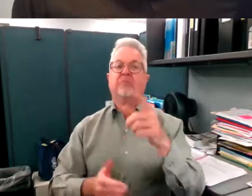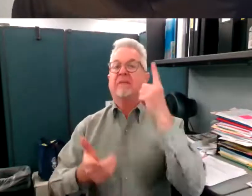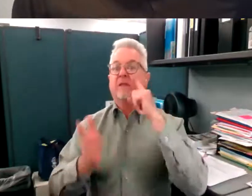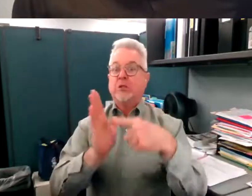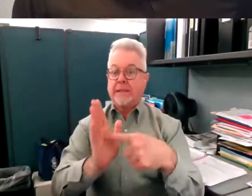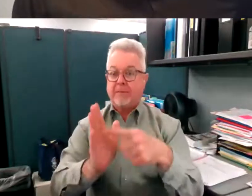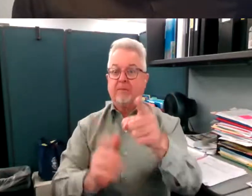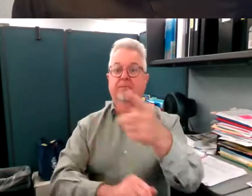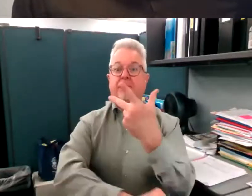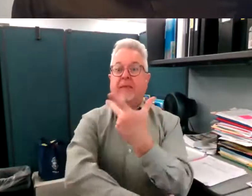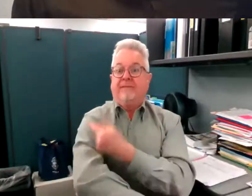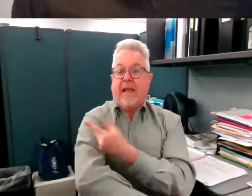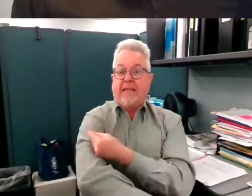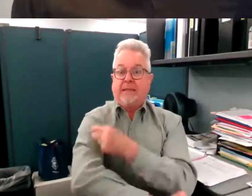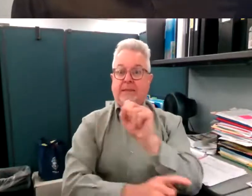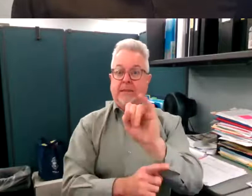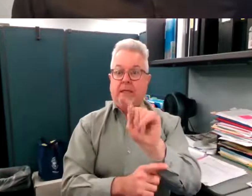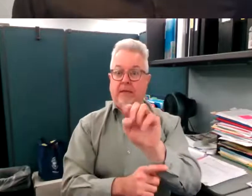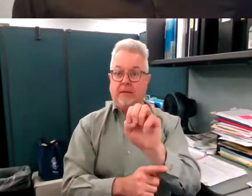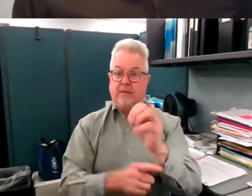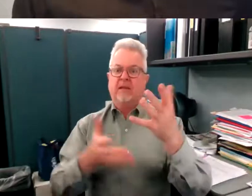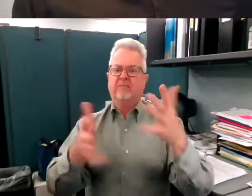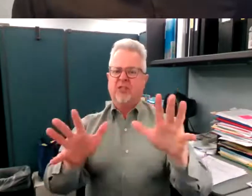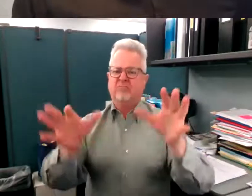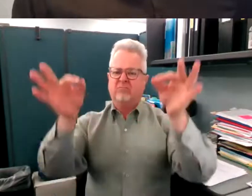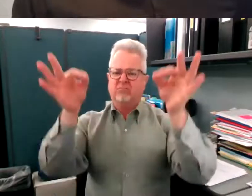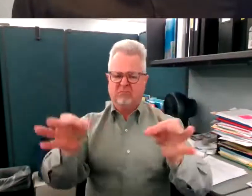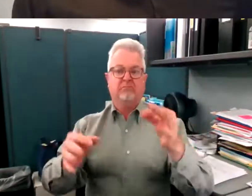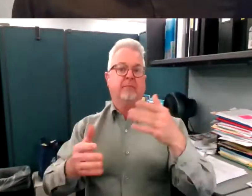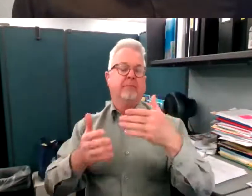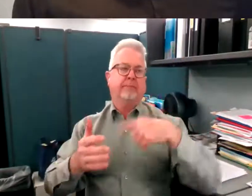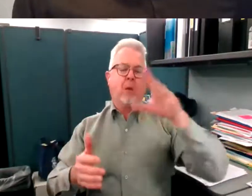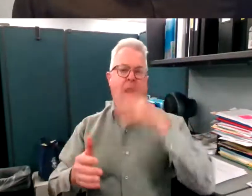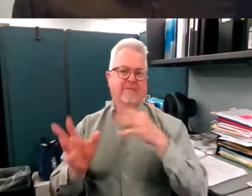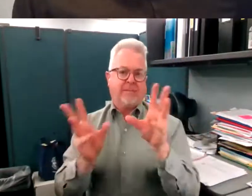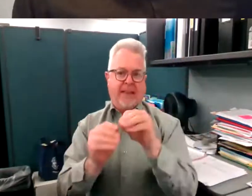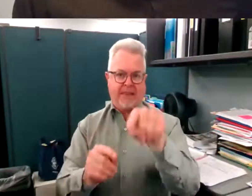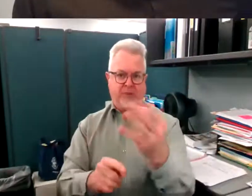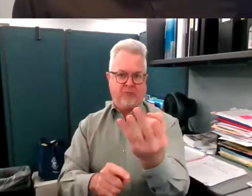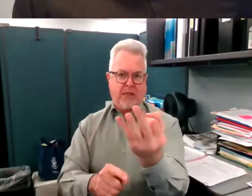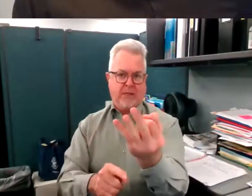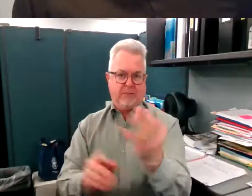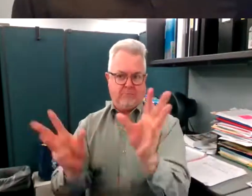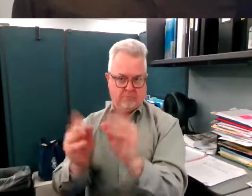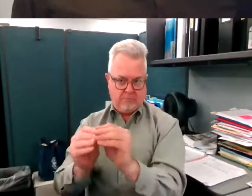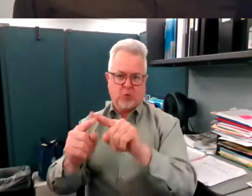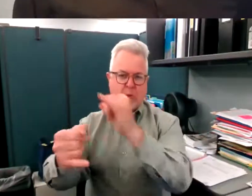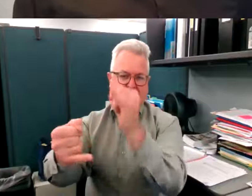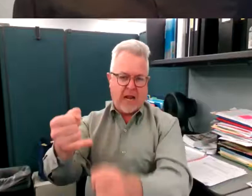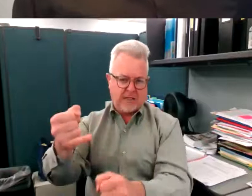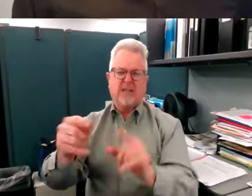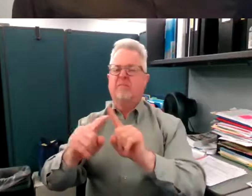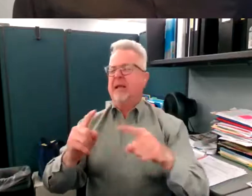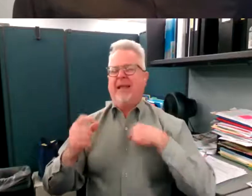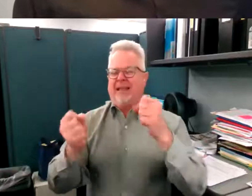to our suggestions and taking them regarding vaccine sites. They've already decided that we'll have a meeting